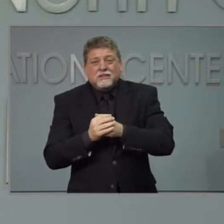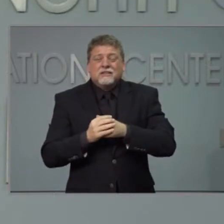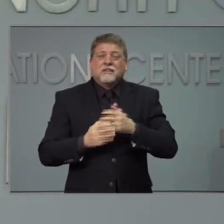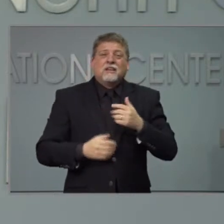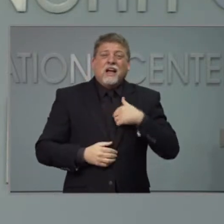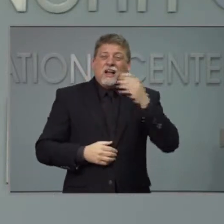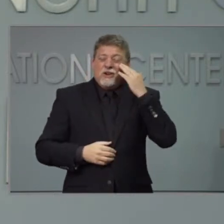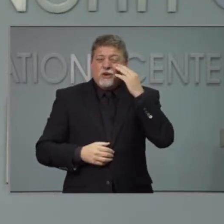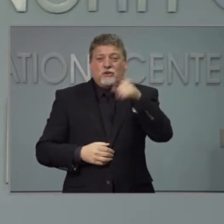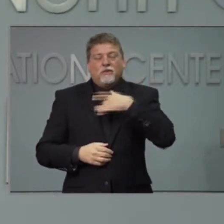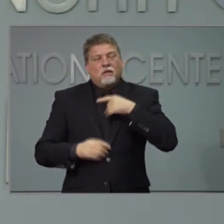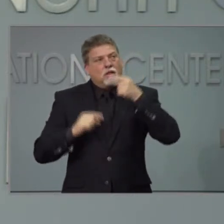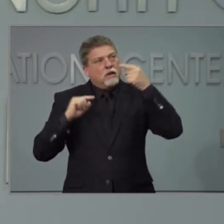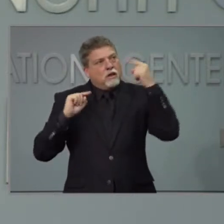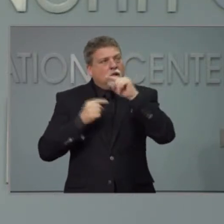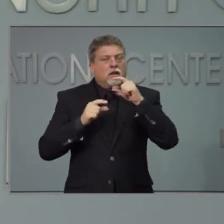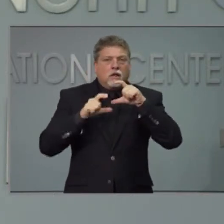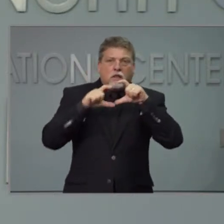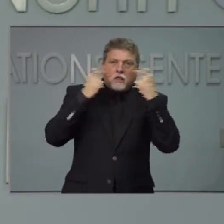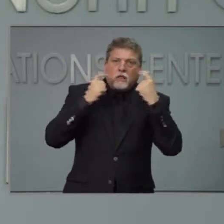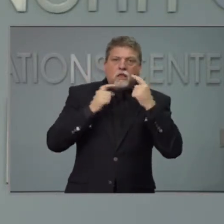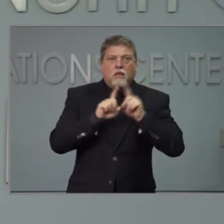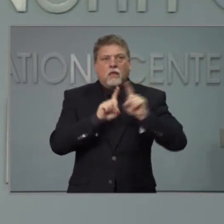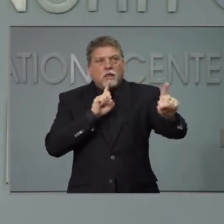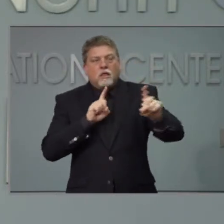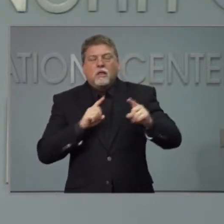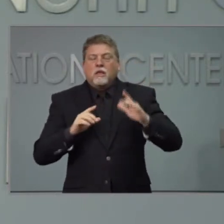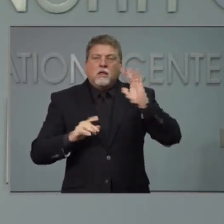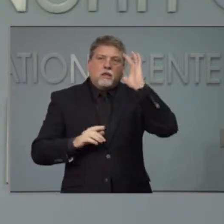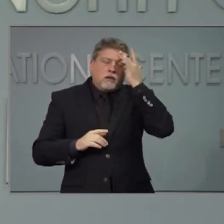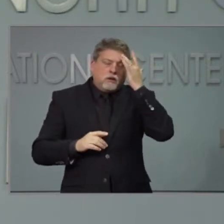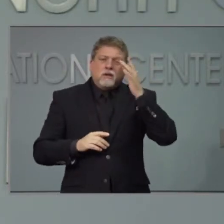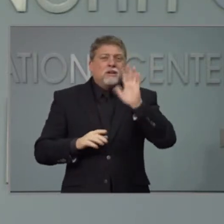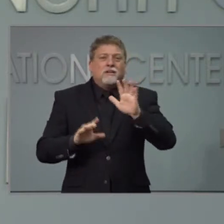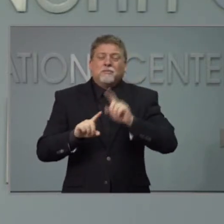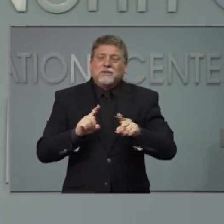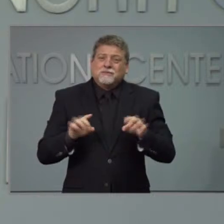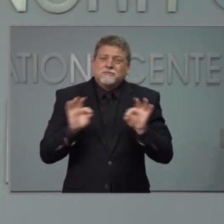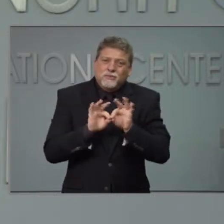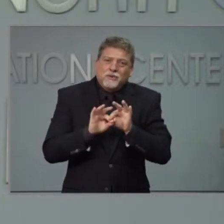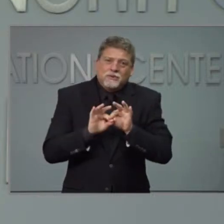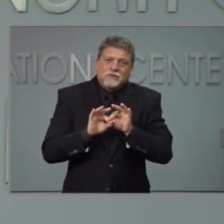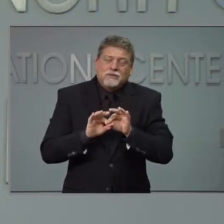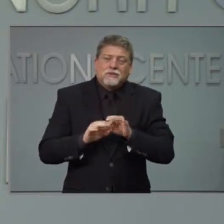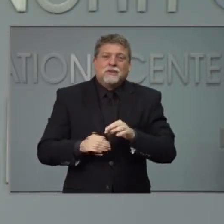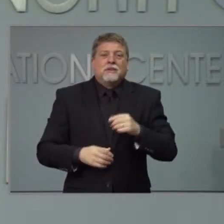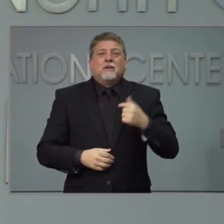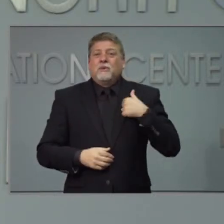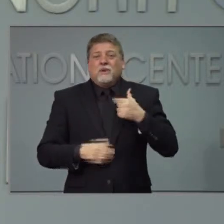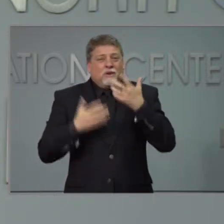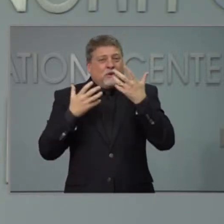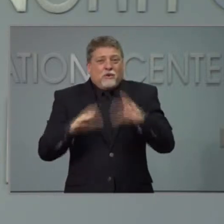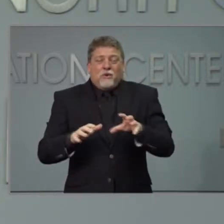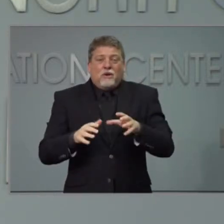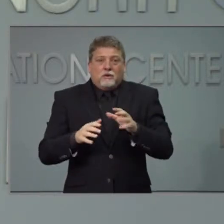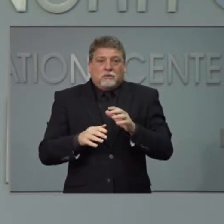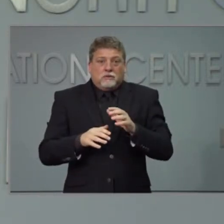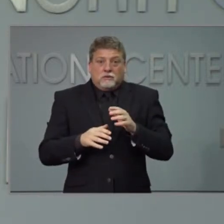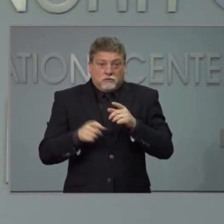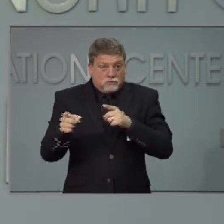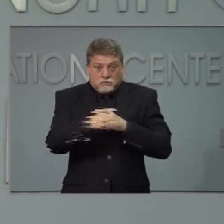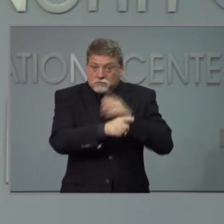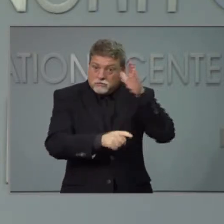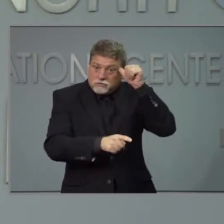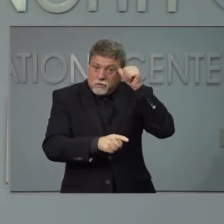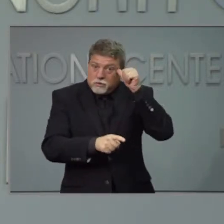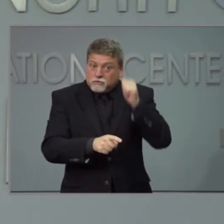of wearing a mask and staying socially distant. It's really important for us to do so that we don't have to